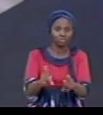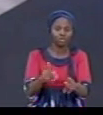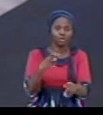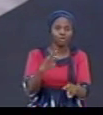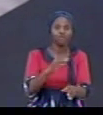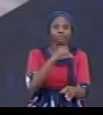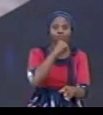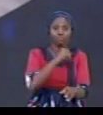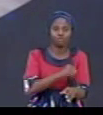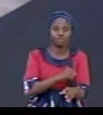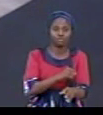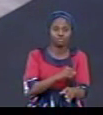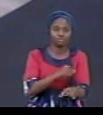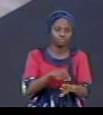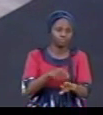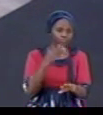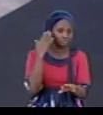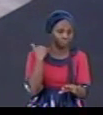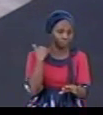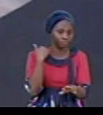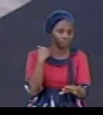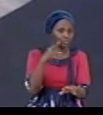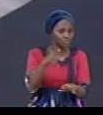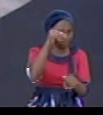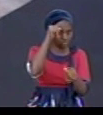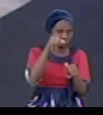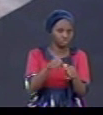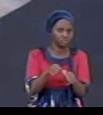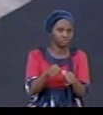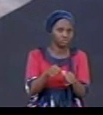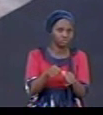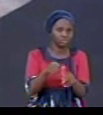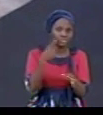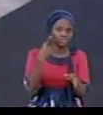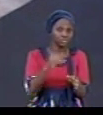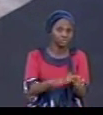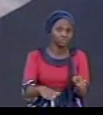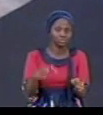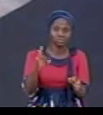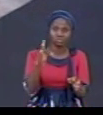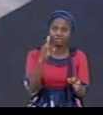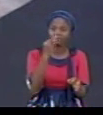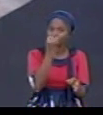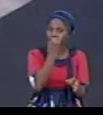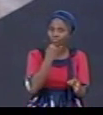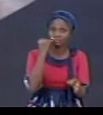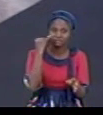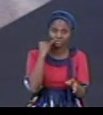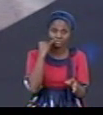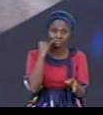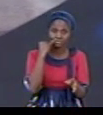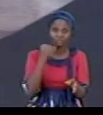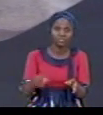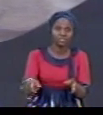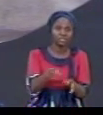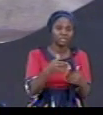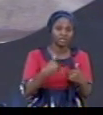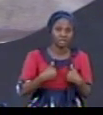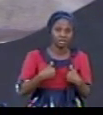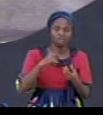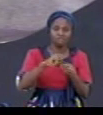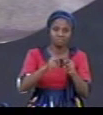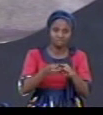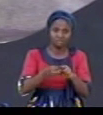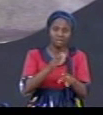old. You remember the children of Israel, they had adversity